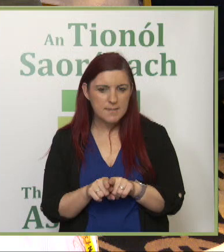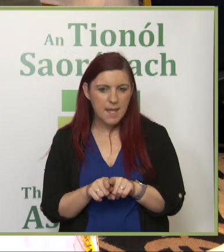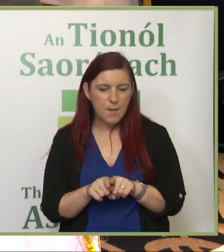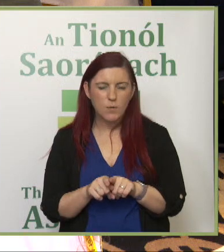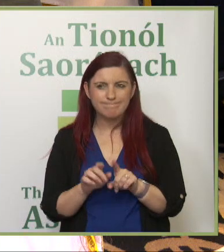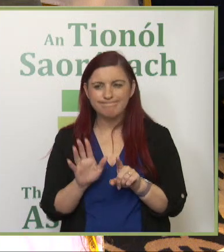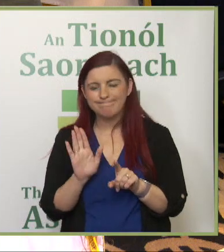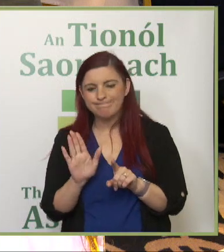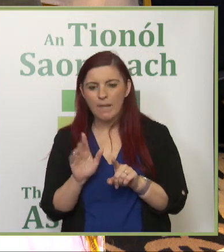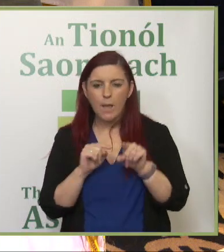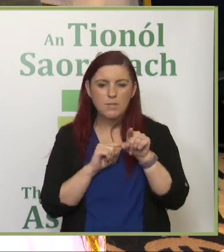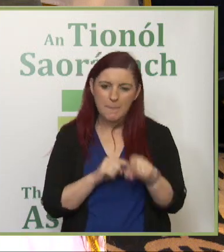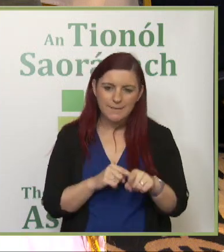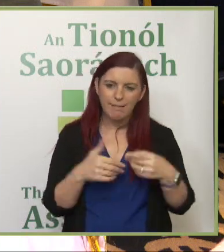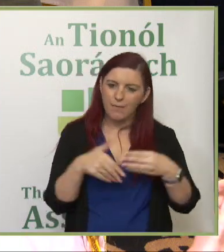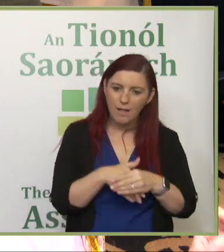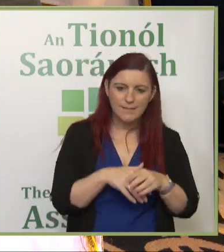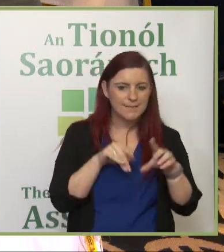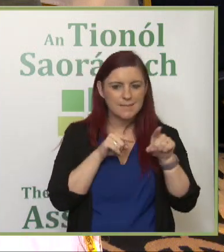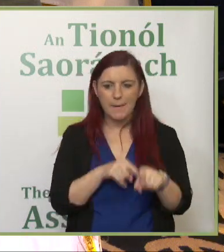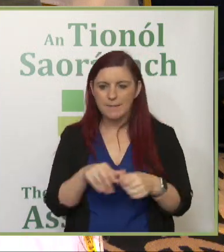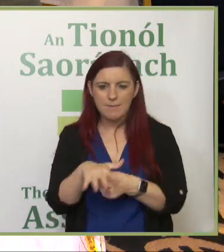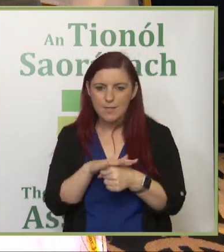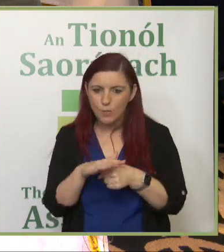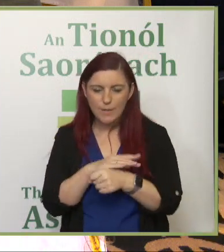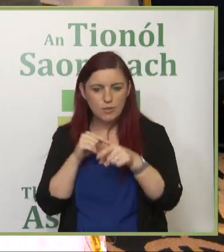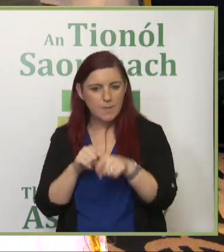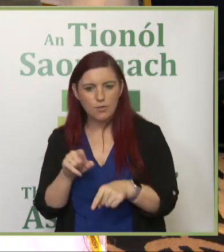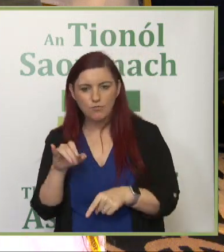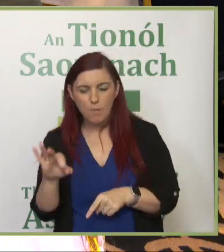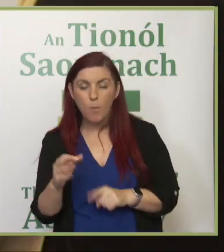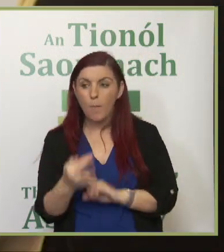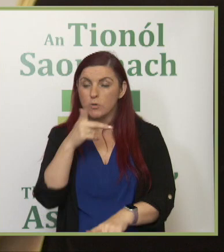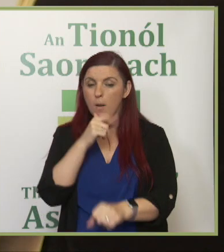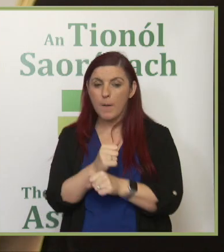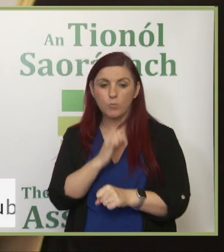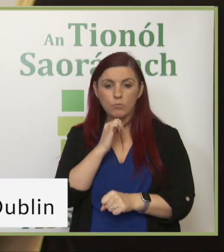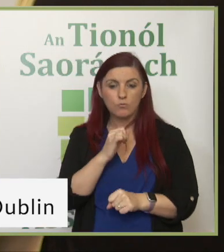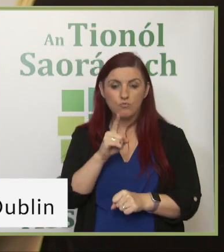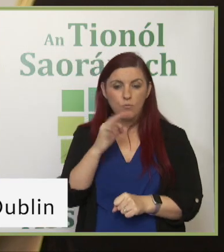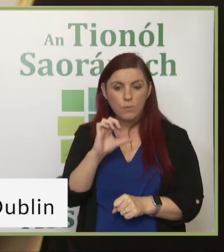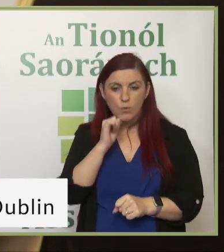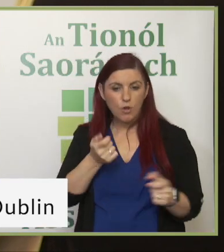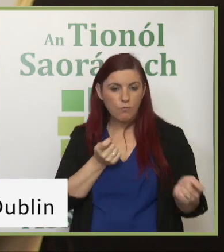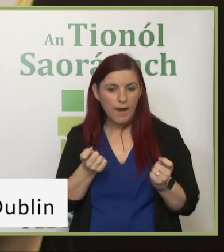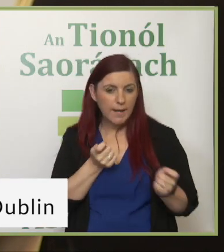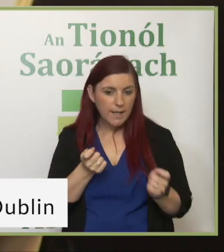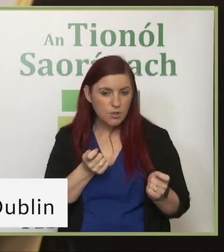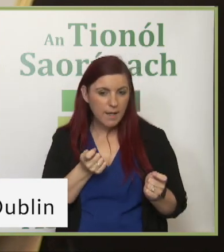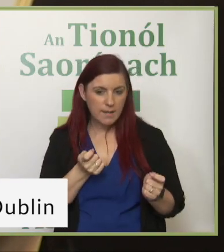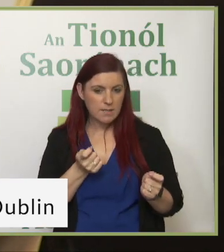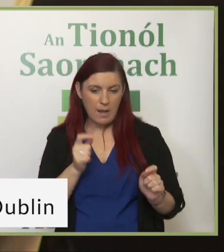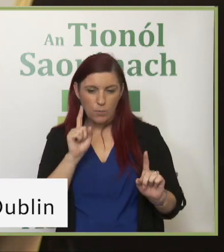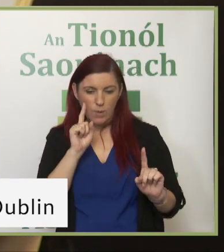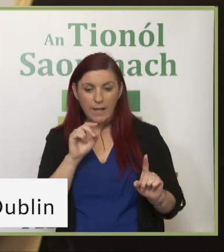So it's when it comes to unregulated drugs like, let's say, pills or powders that you don't quite know what